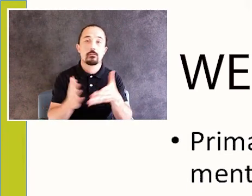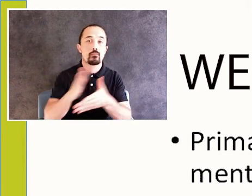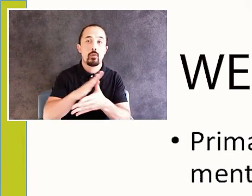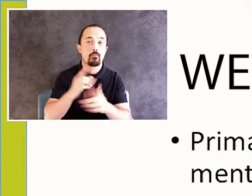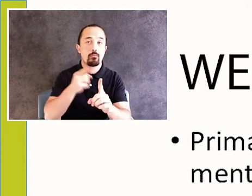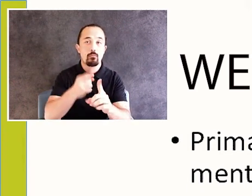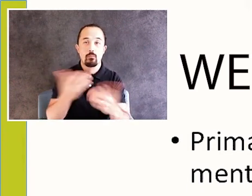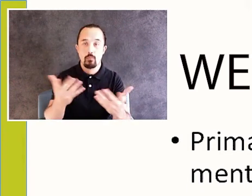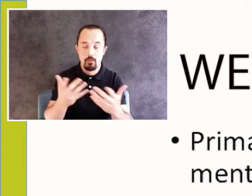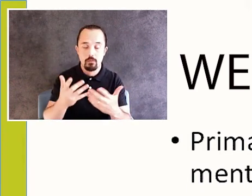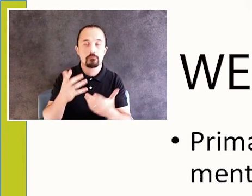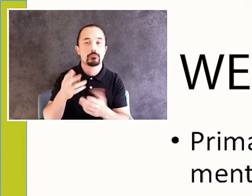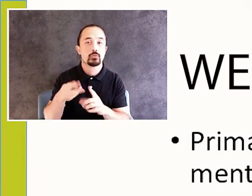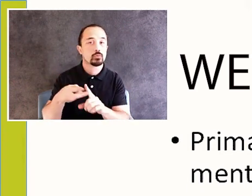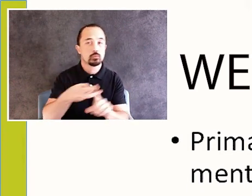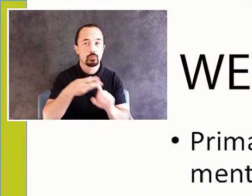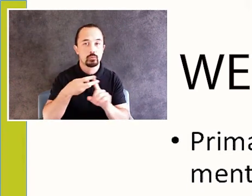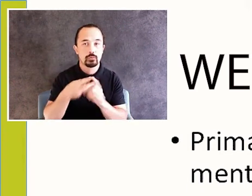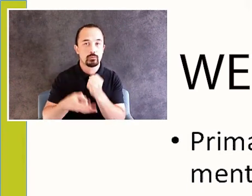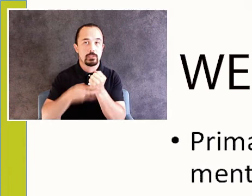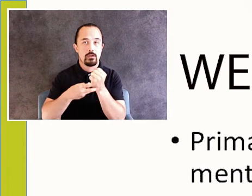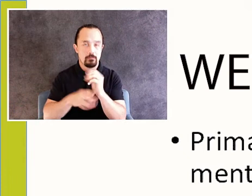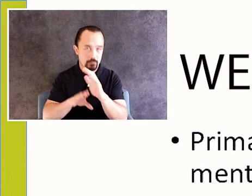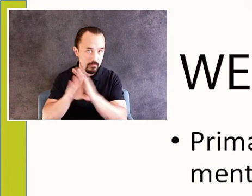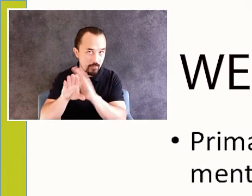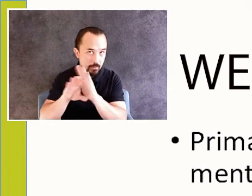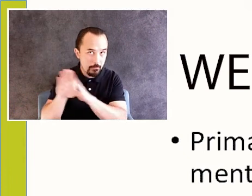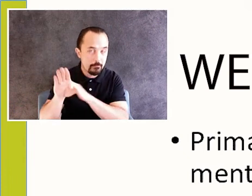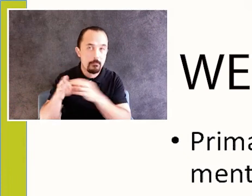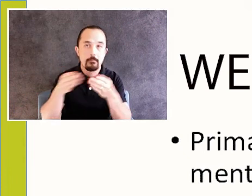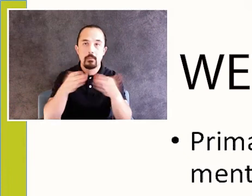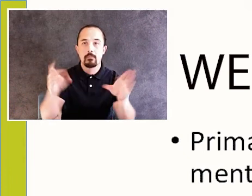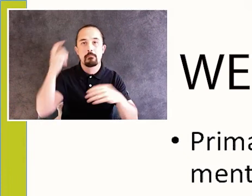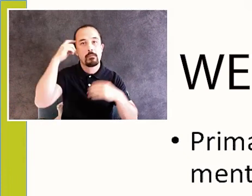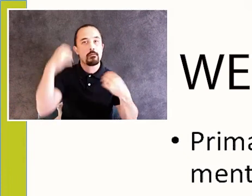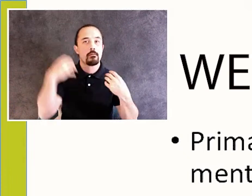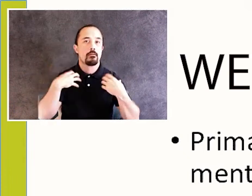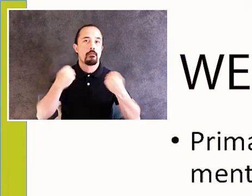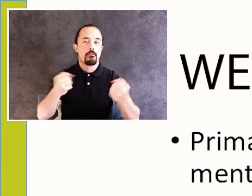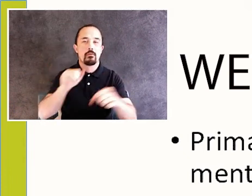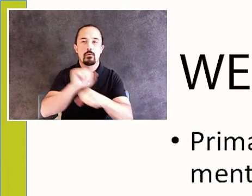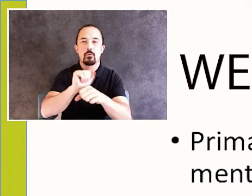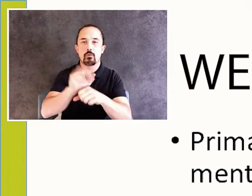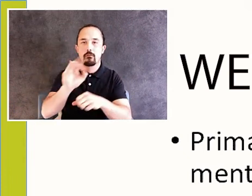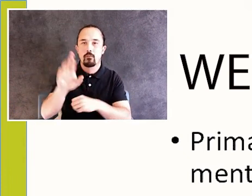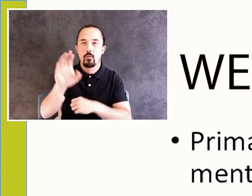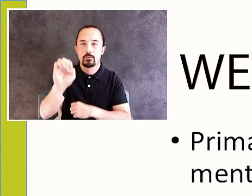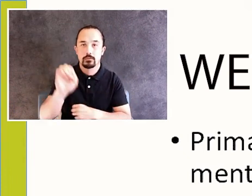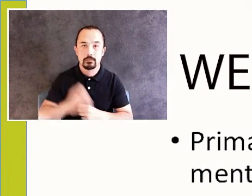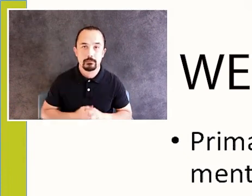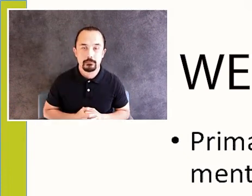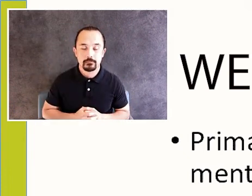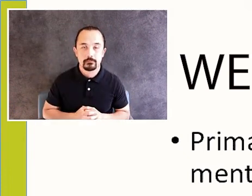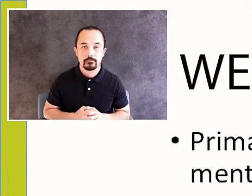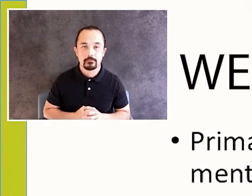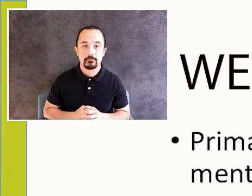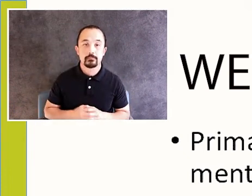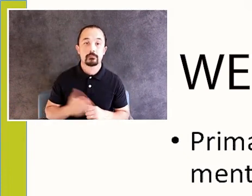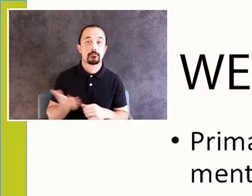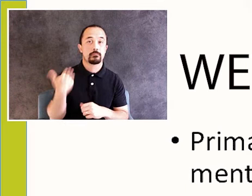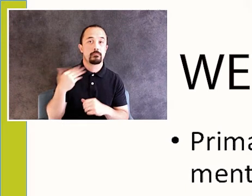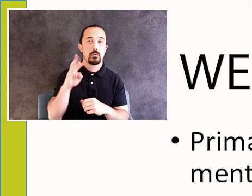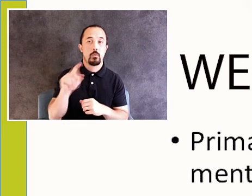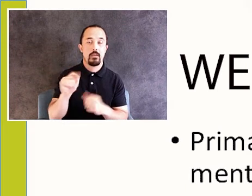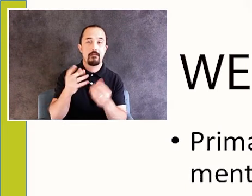WET are to recruit, retain, and develop the public mental health workforce. Original WET funds were